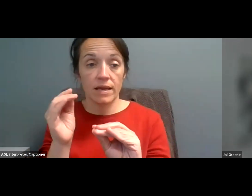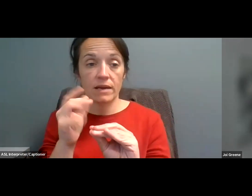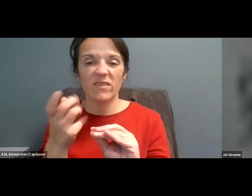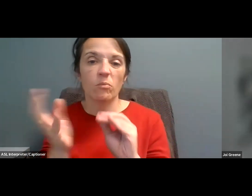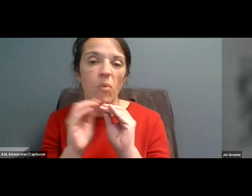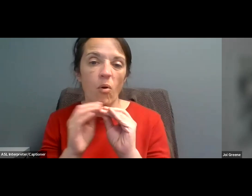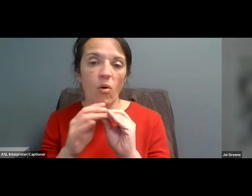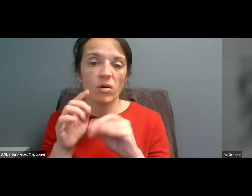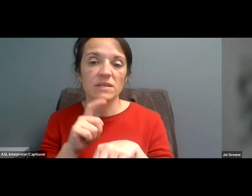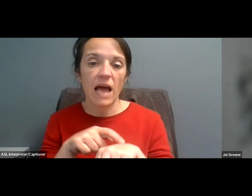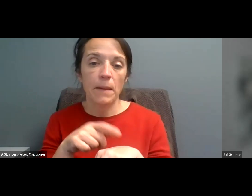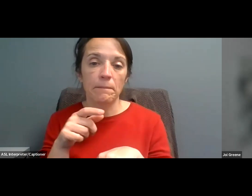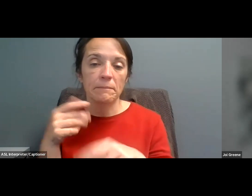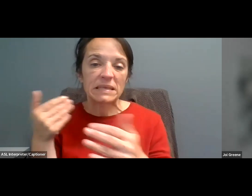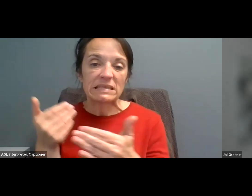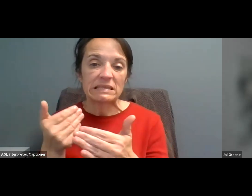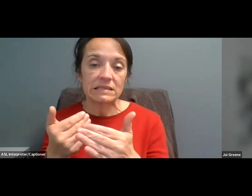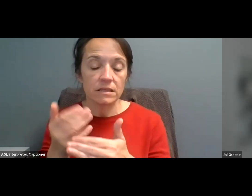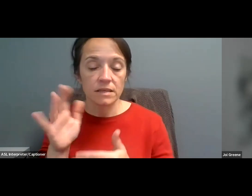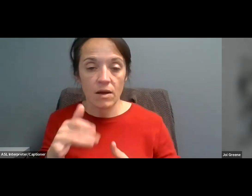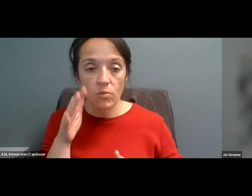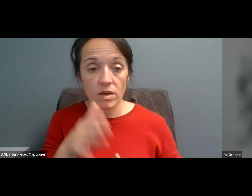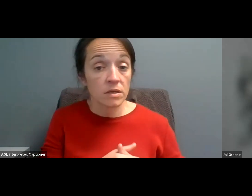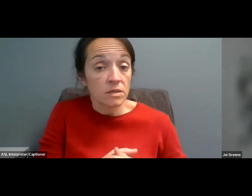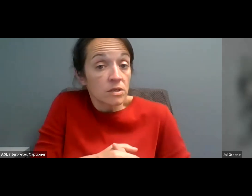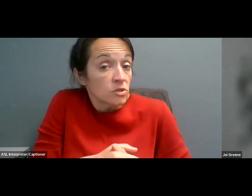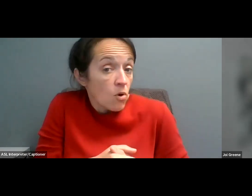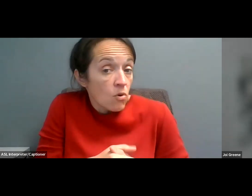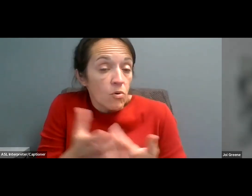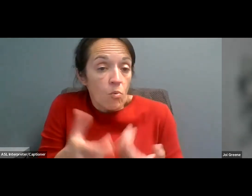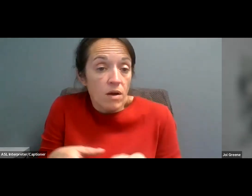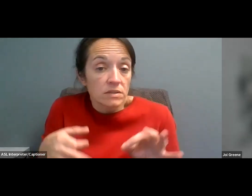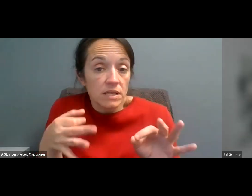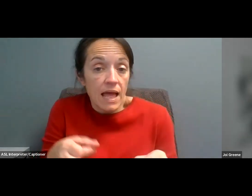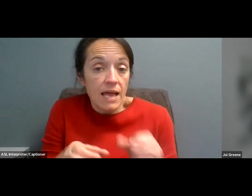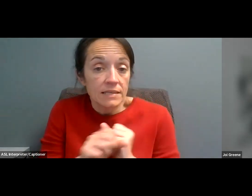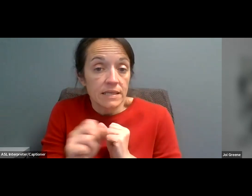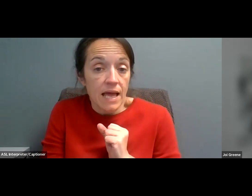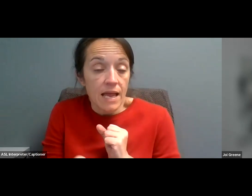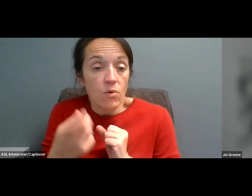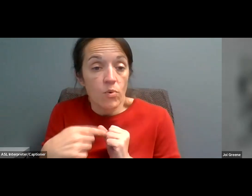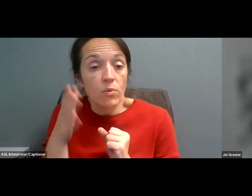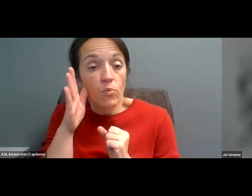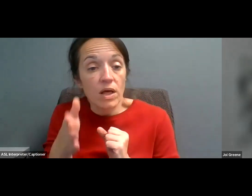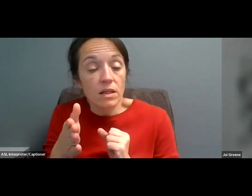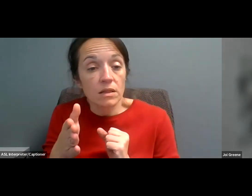deadline information. So without further delay, when can we start? We